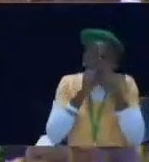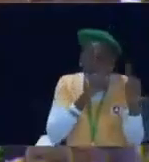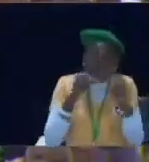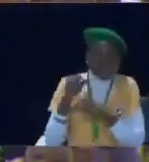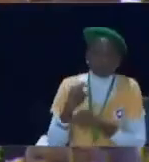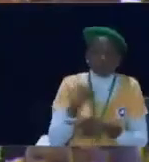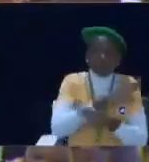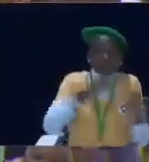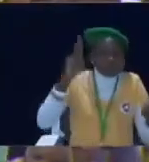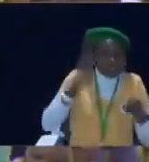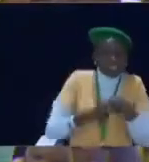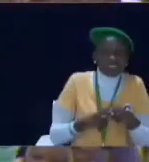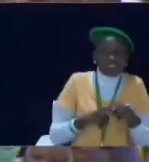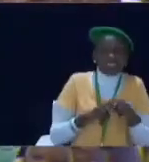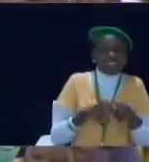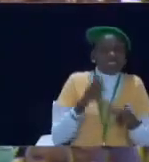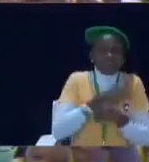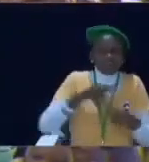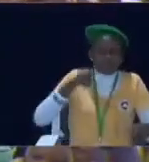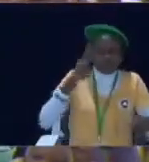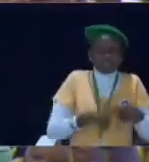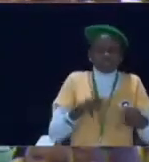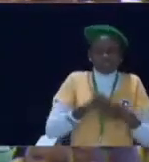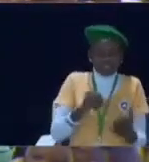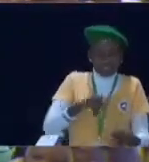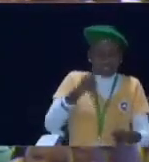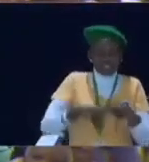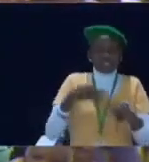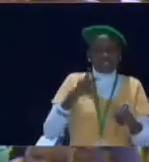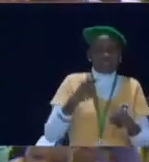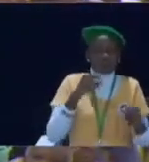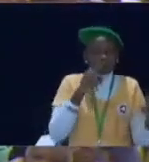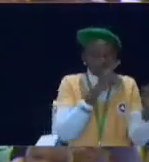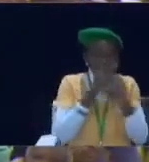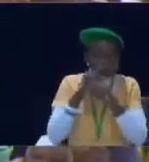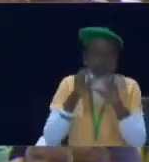don't sit. You don't sit in the seat of scoffers.